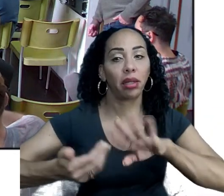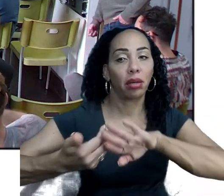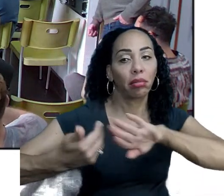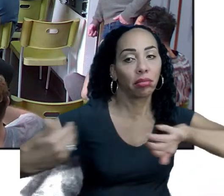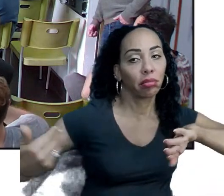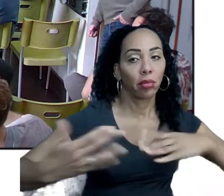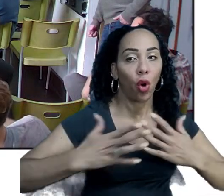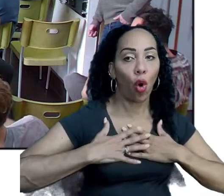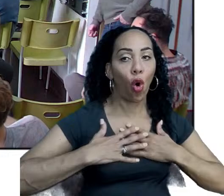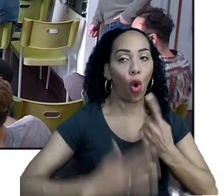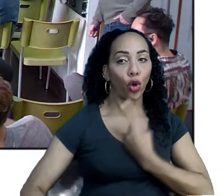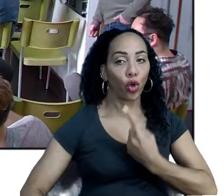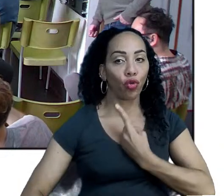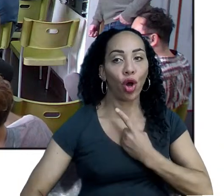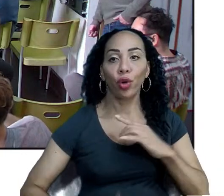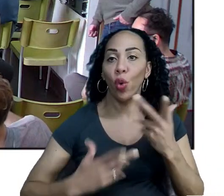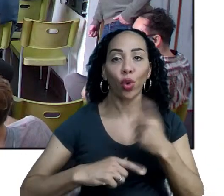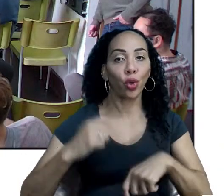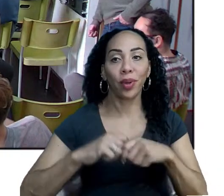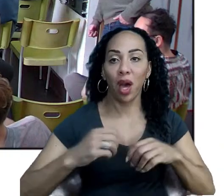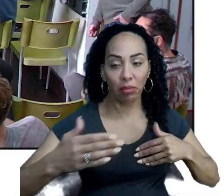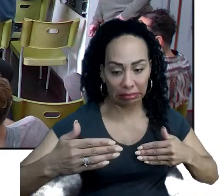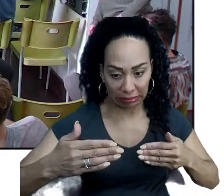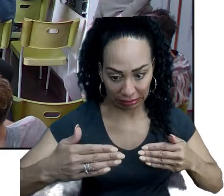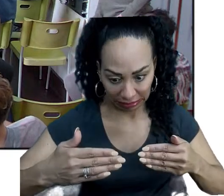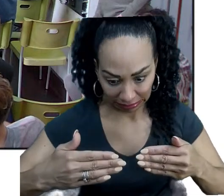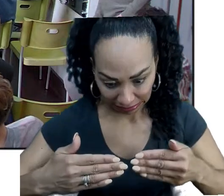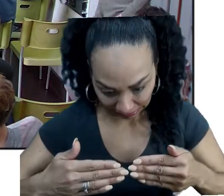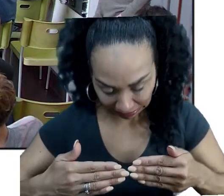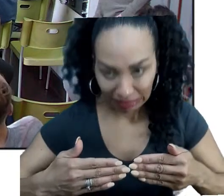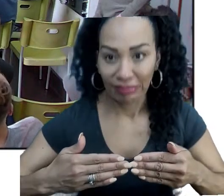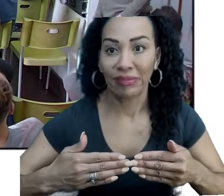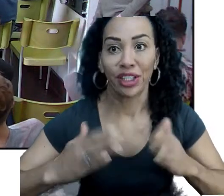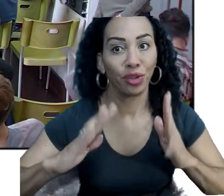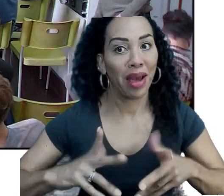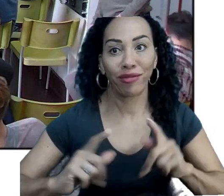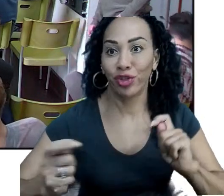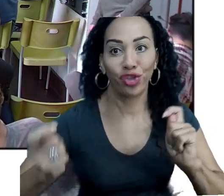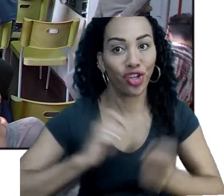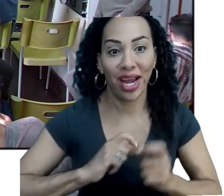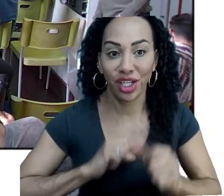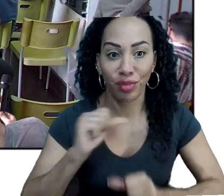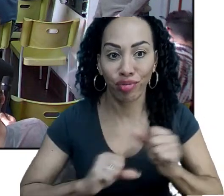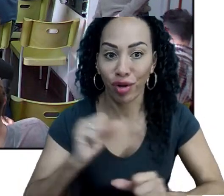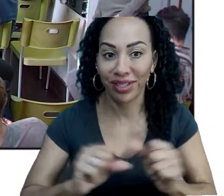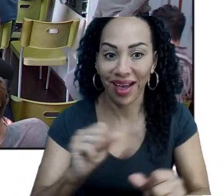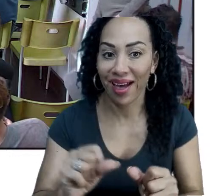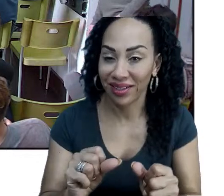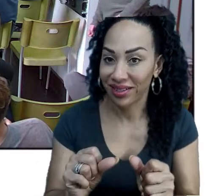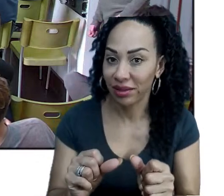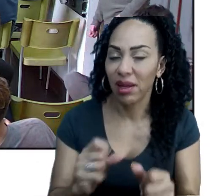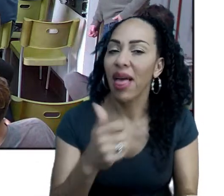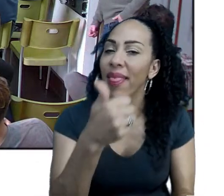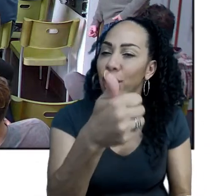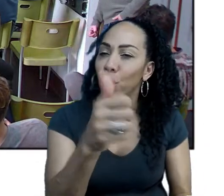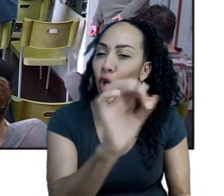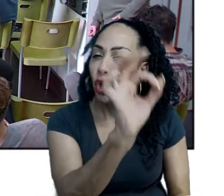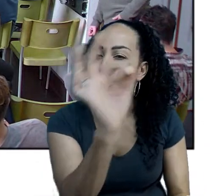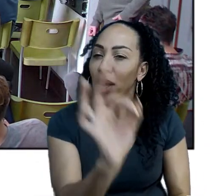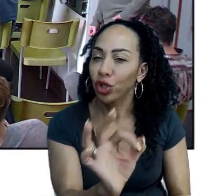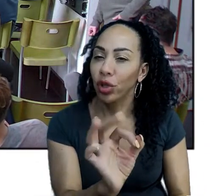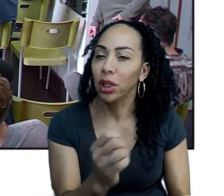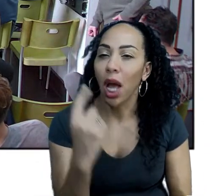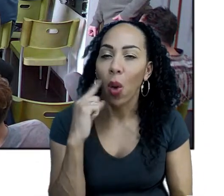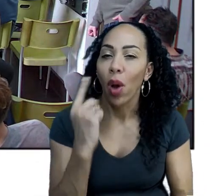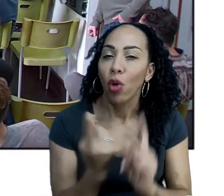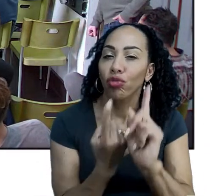have reached a cliff edge and you've had to adapt your process. Yeah. That's a really good question. I mean, I think I'll sort of answer that in two